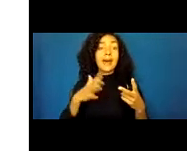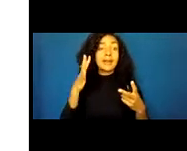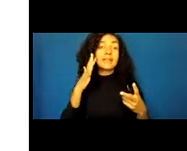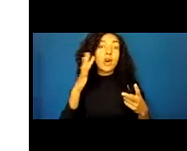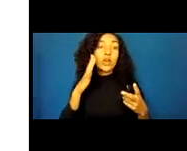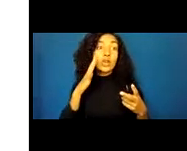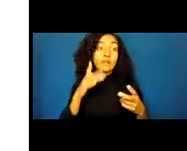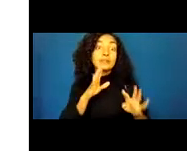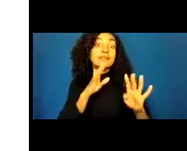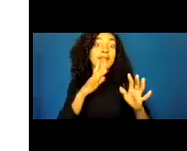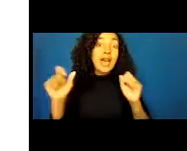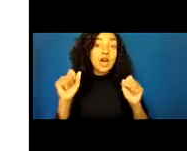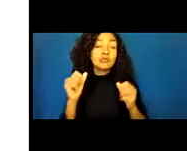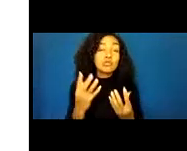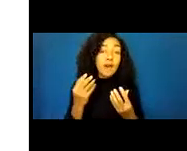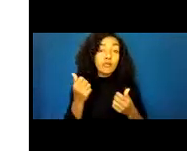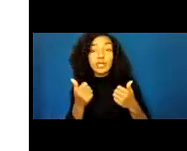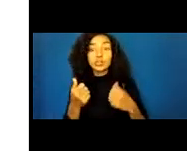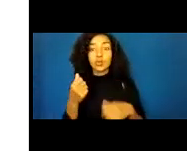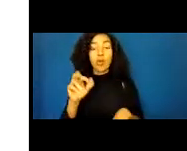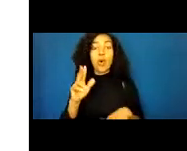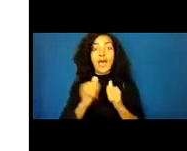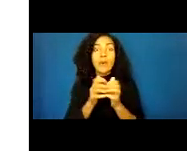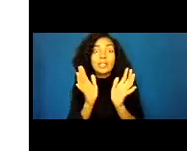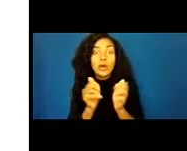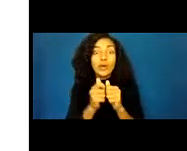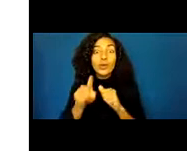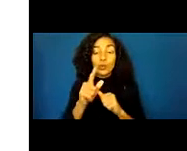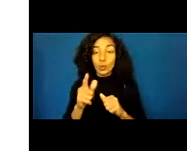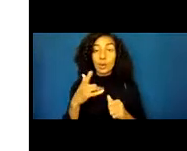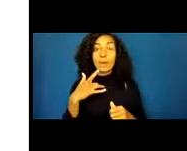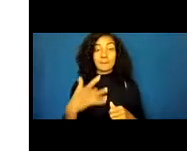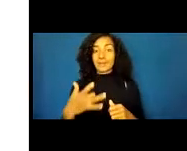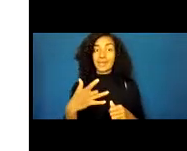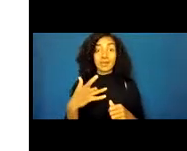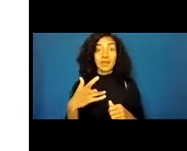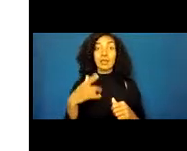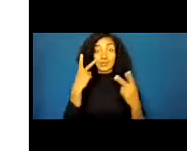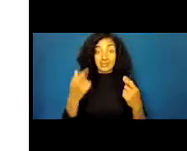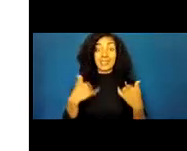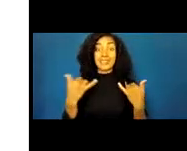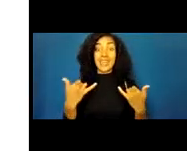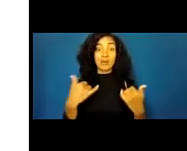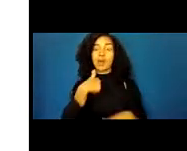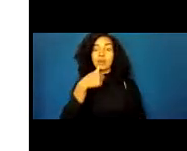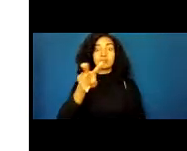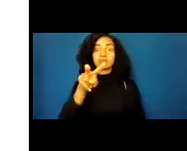you. Even here on the camera, you're going to see me looking down a lot because I'm not used to looking at people.